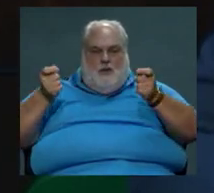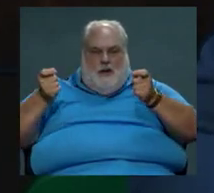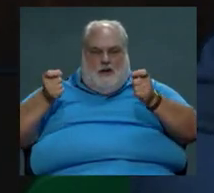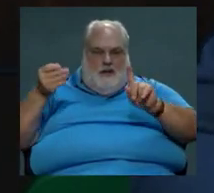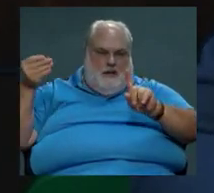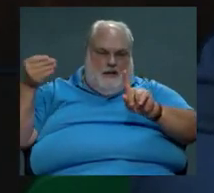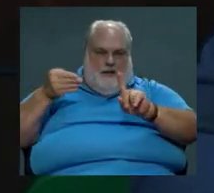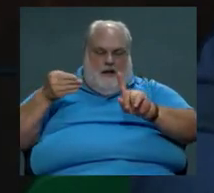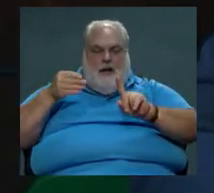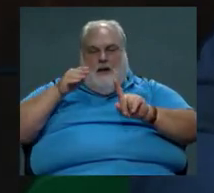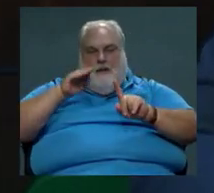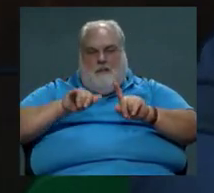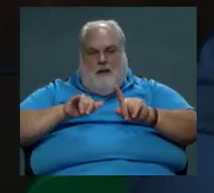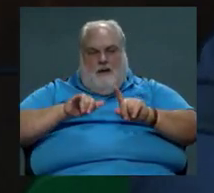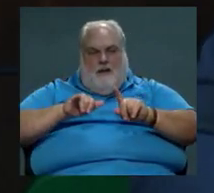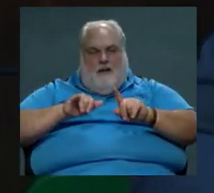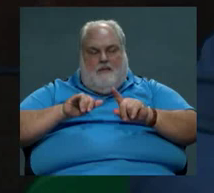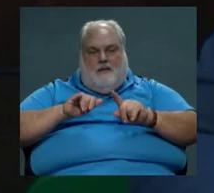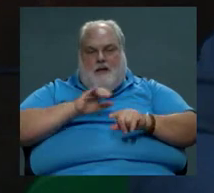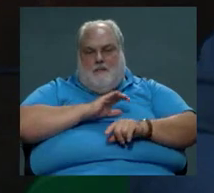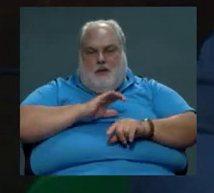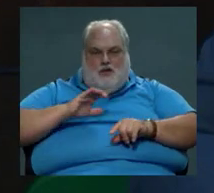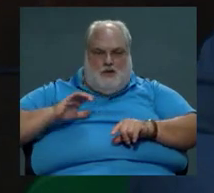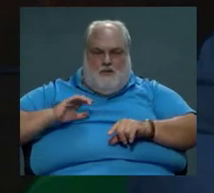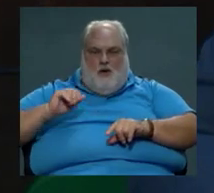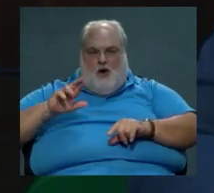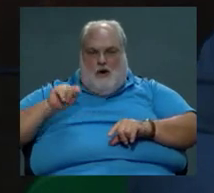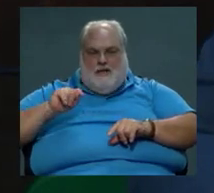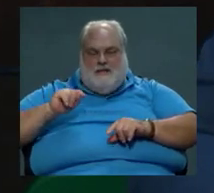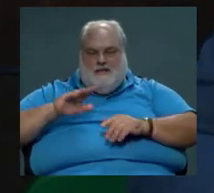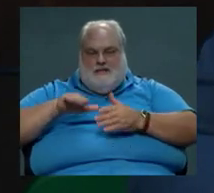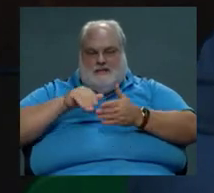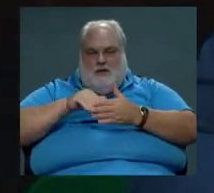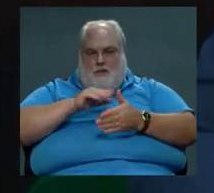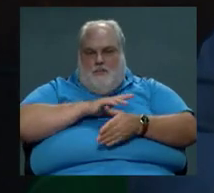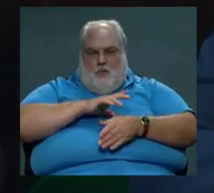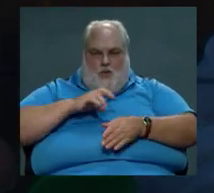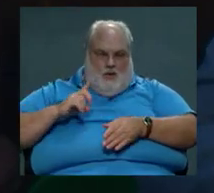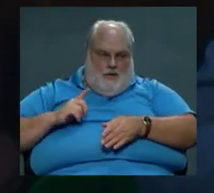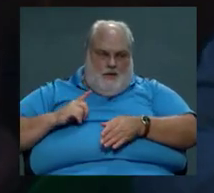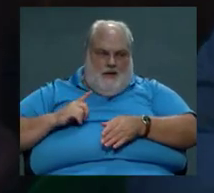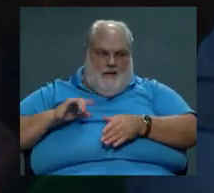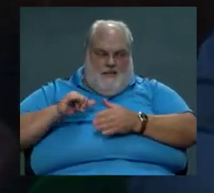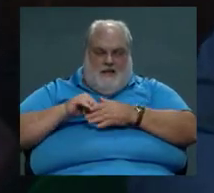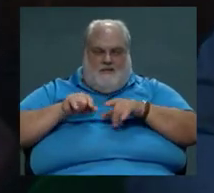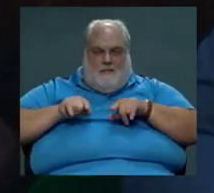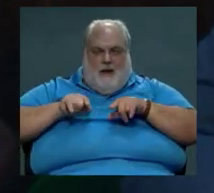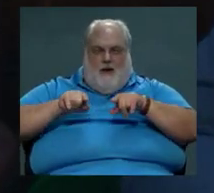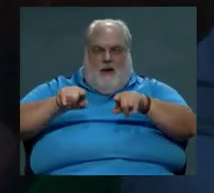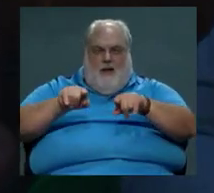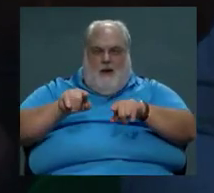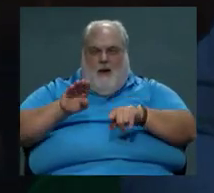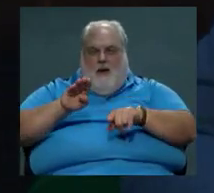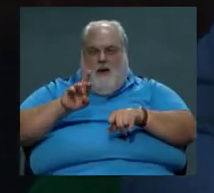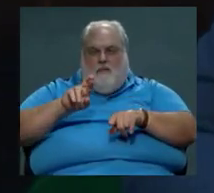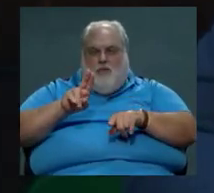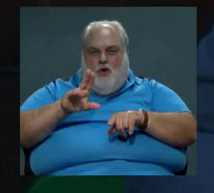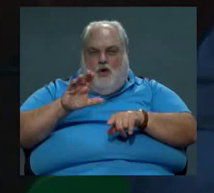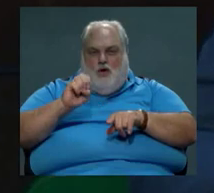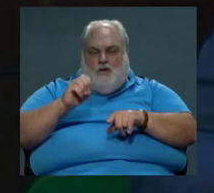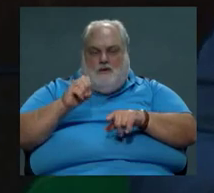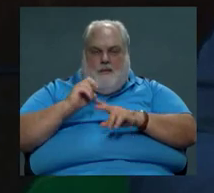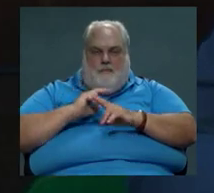supervised by the commission, by the Arts Center board. I think that's the parallel that Bruce was mentioning.